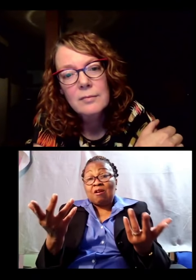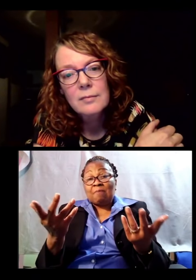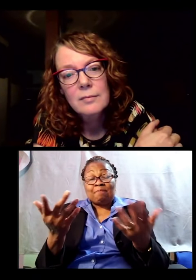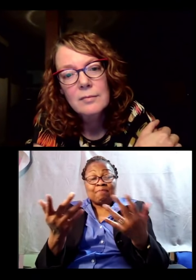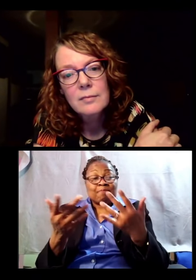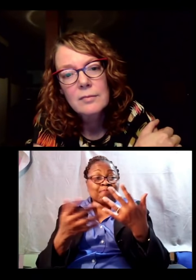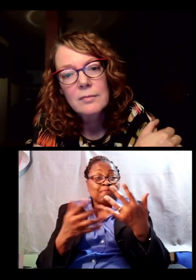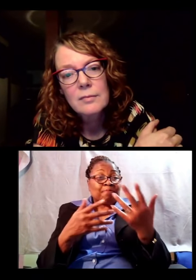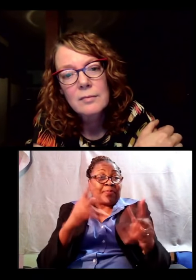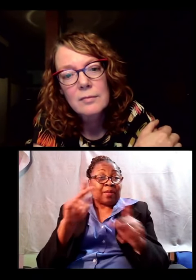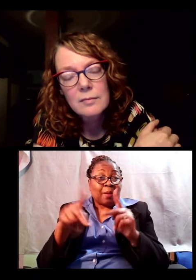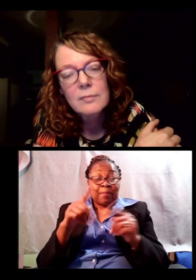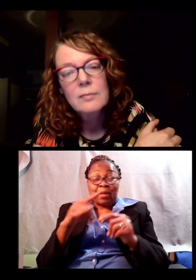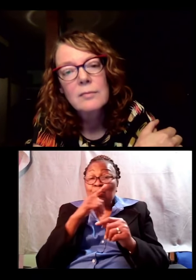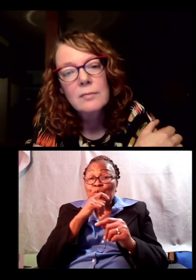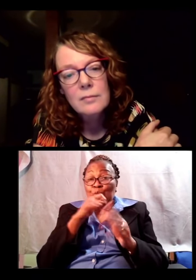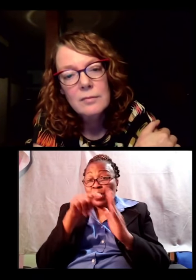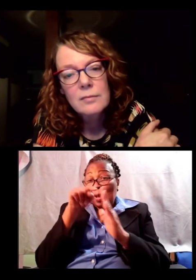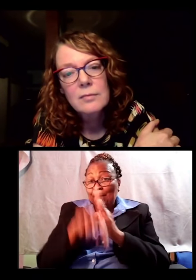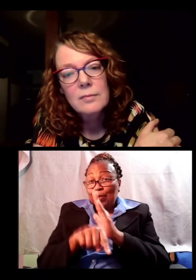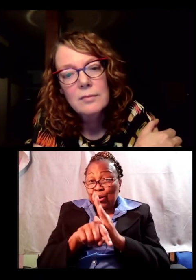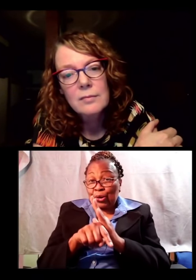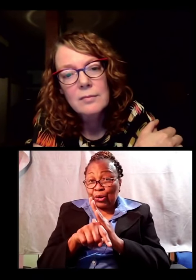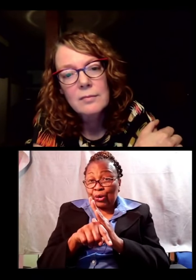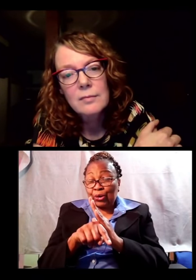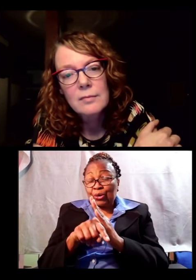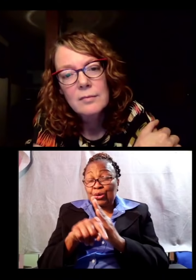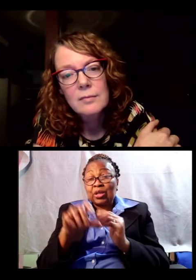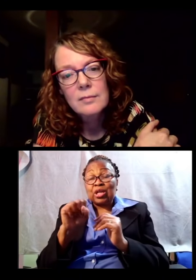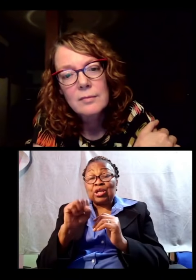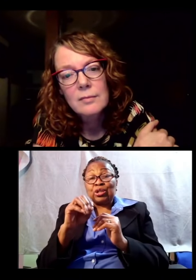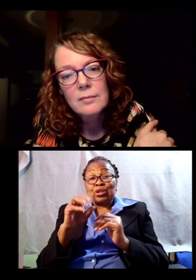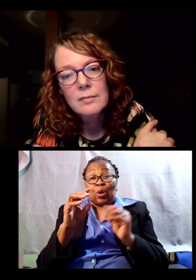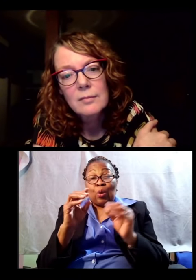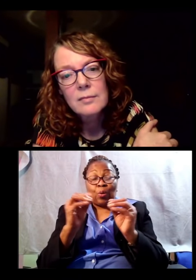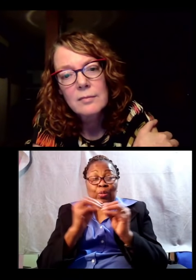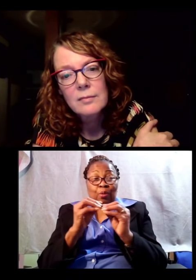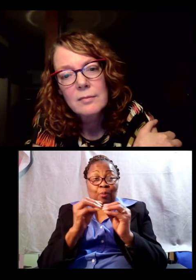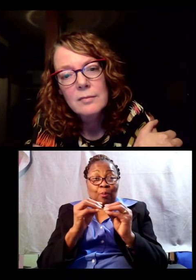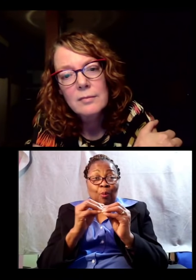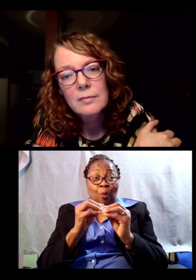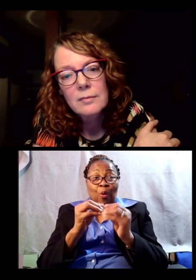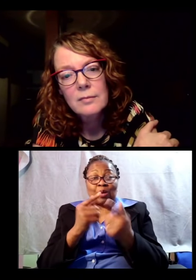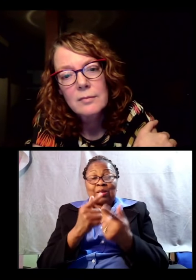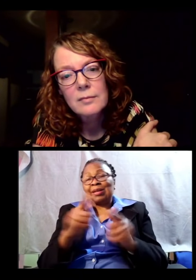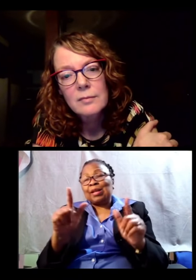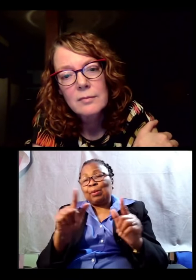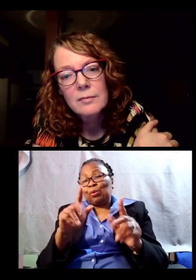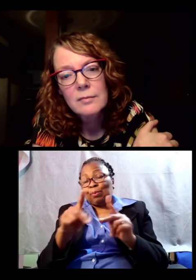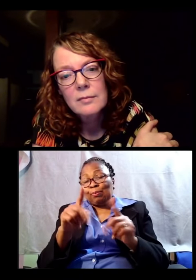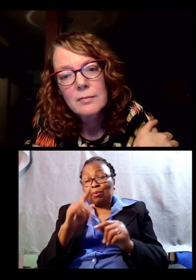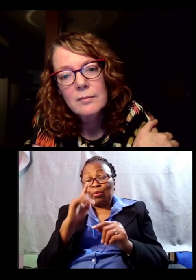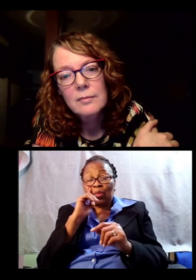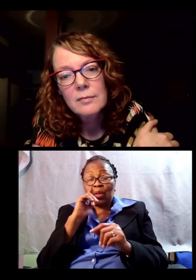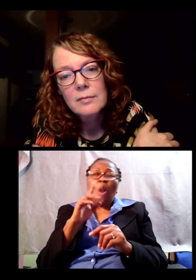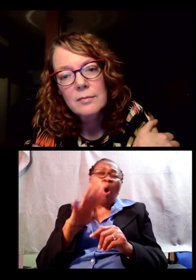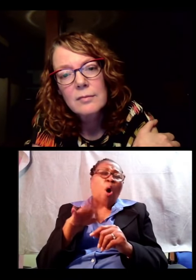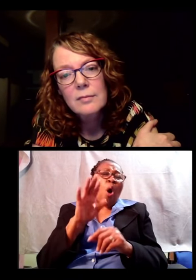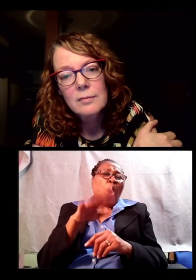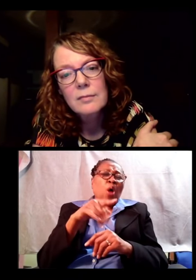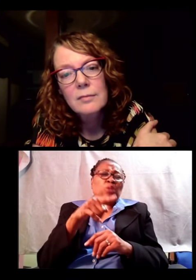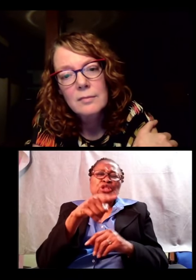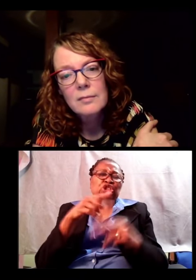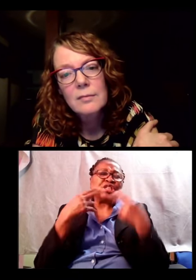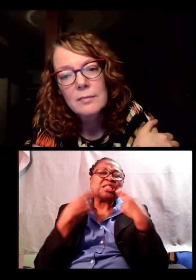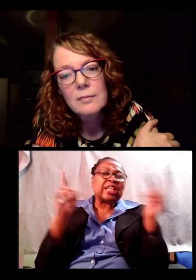the people who got murdered. So the more liberal people tended to think she was innocent, and the